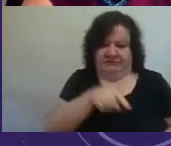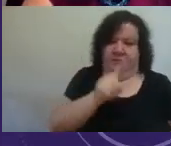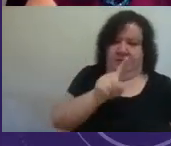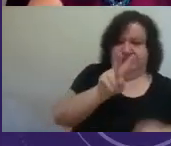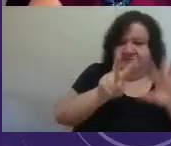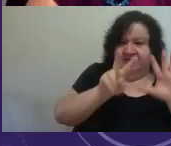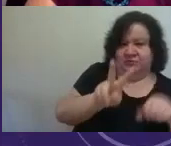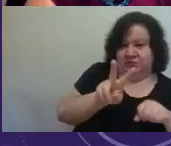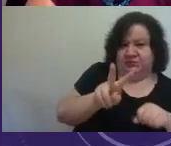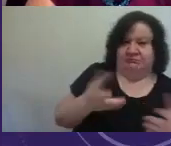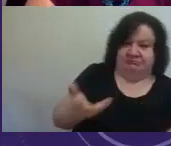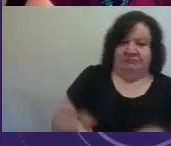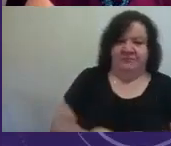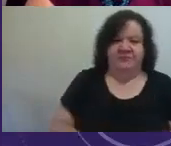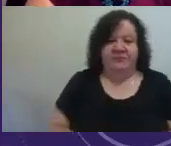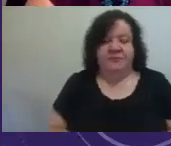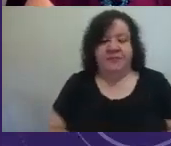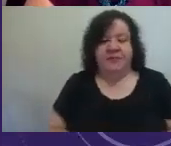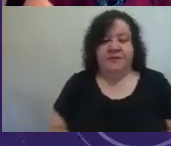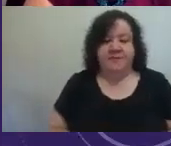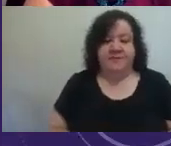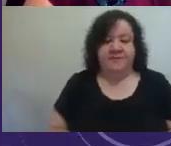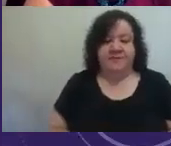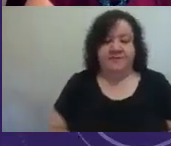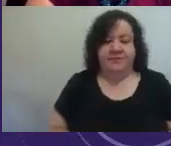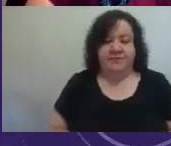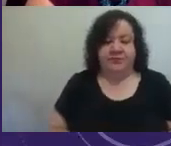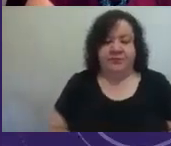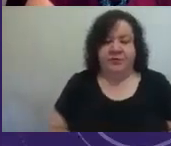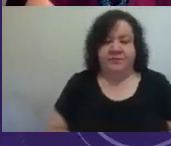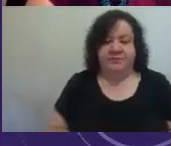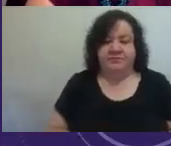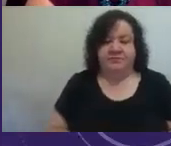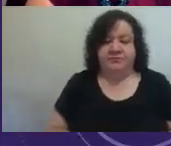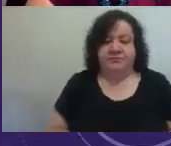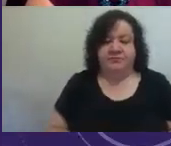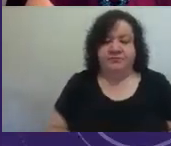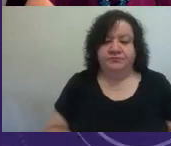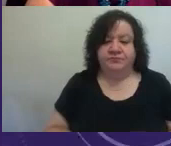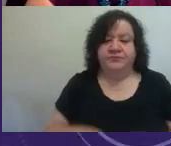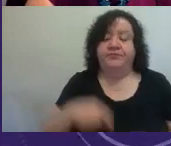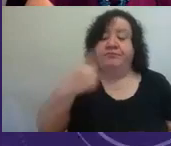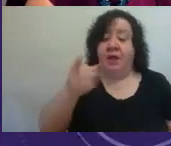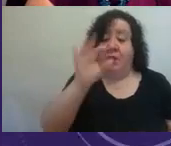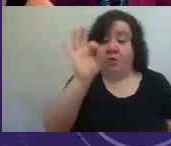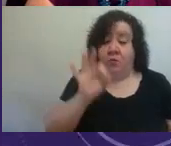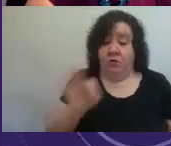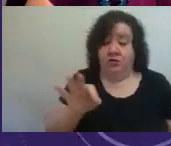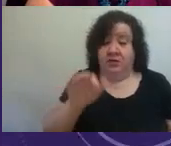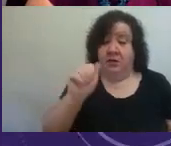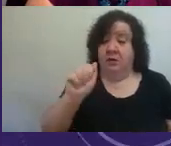Yes, it is. So alt text, when you say, for example, if you were on your Facebook app on your